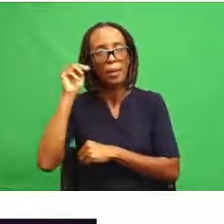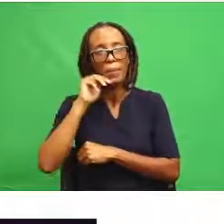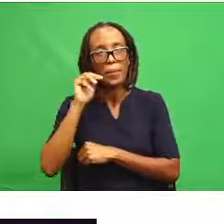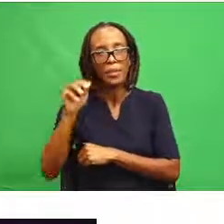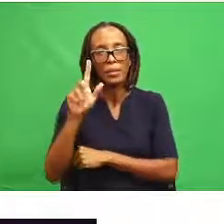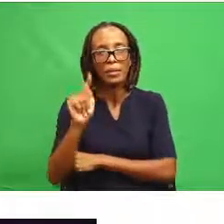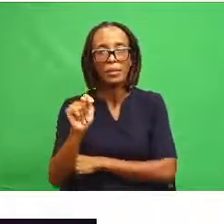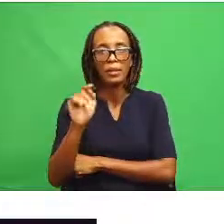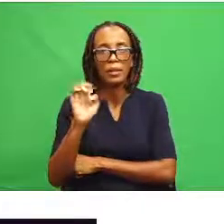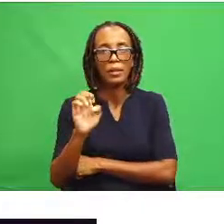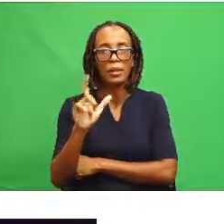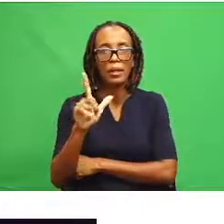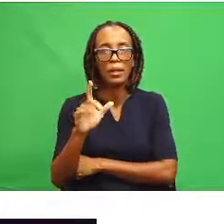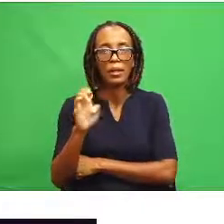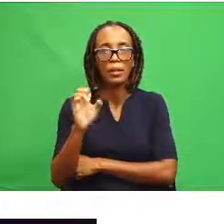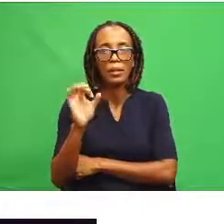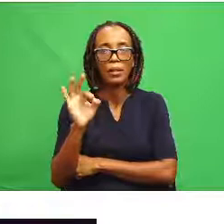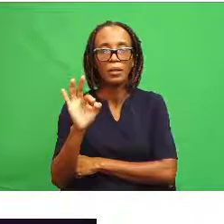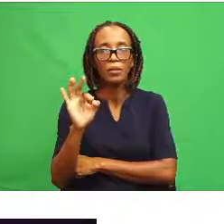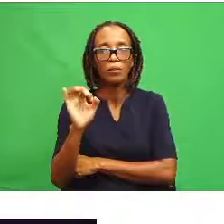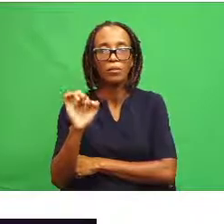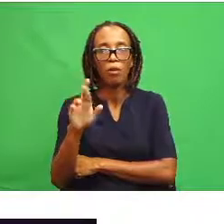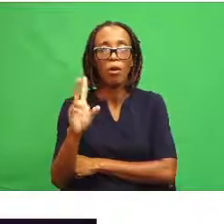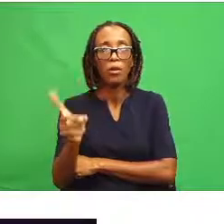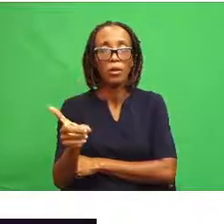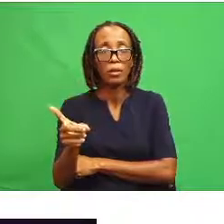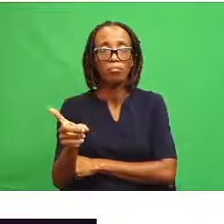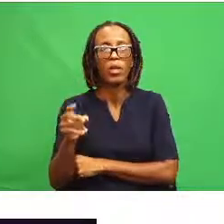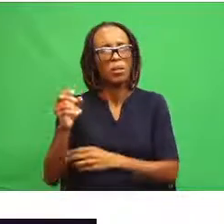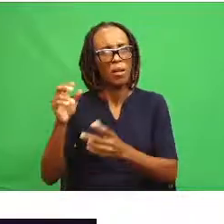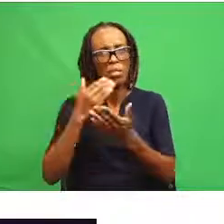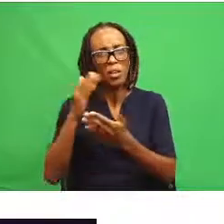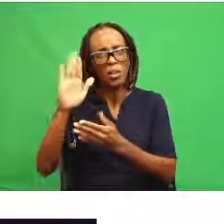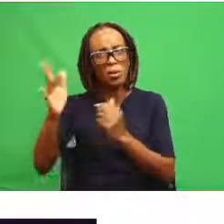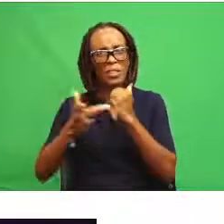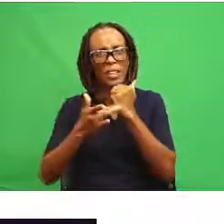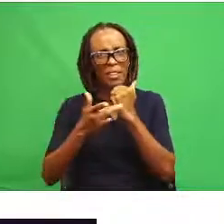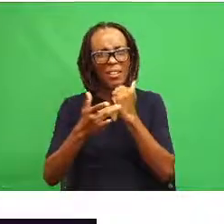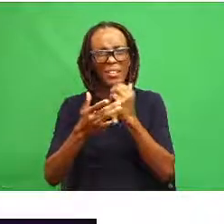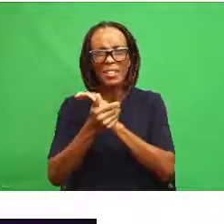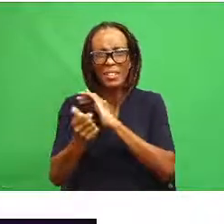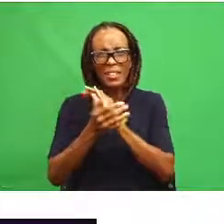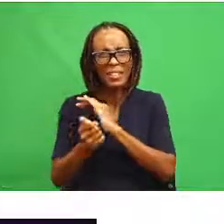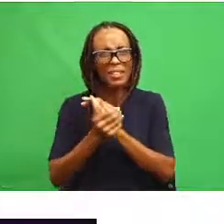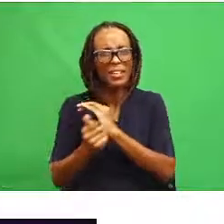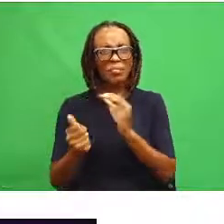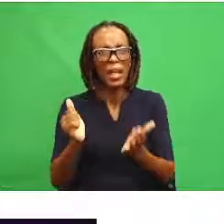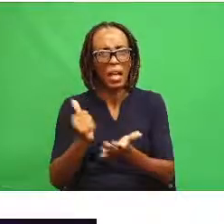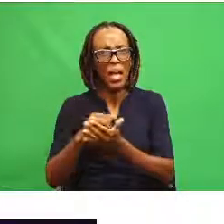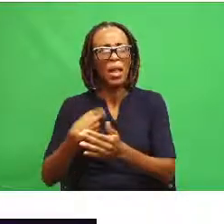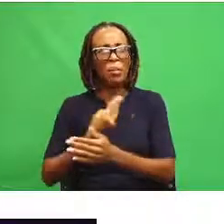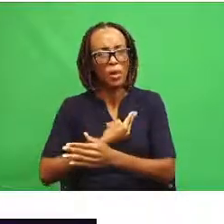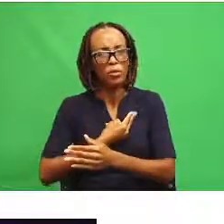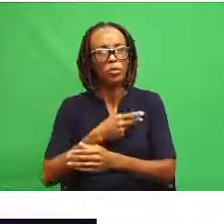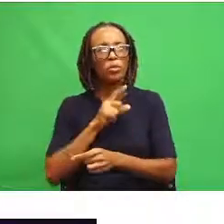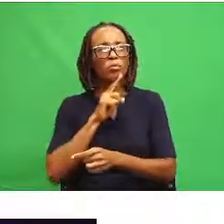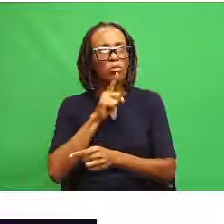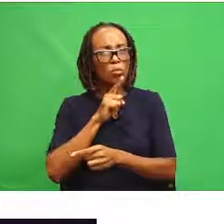we thank you for your insight, technical skill, and expertise, which help us to